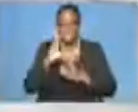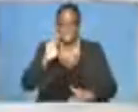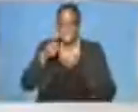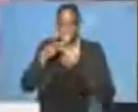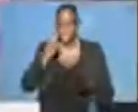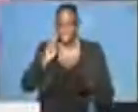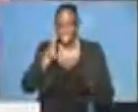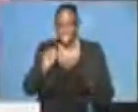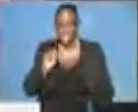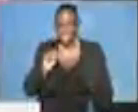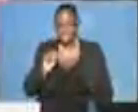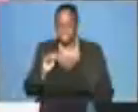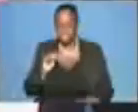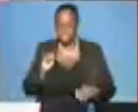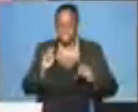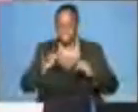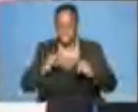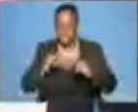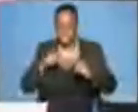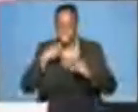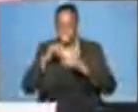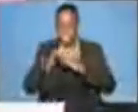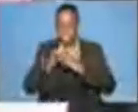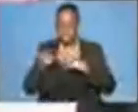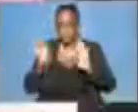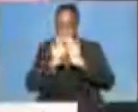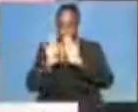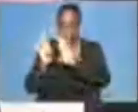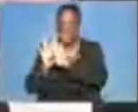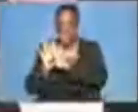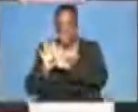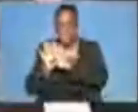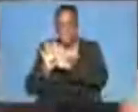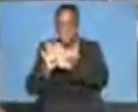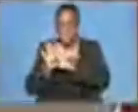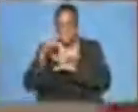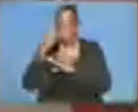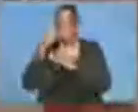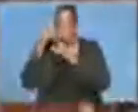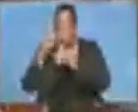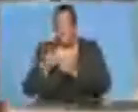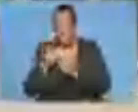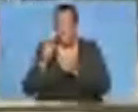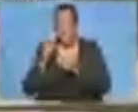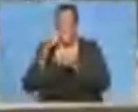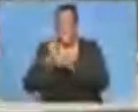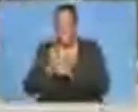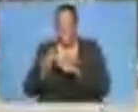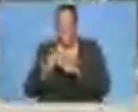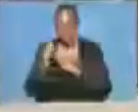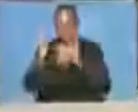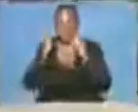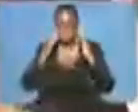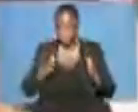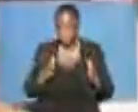the sidewalks are being blocked because y'all are clogging up the streets trying to clamor to get to the tourists. You have a right to